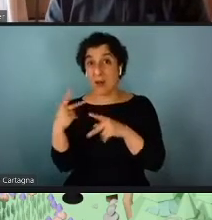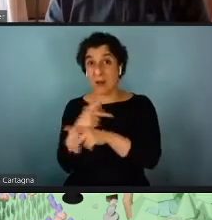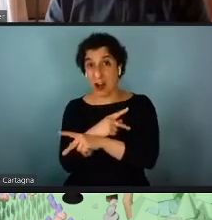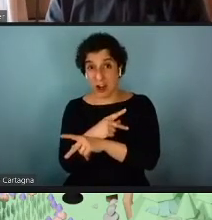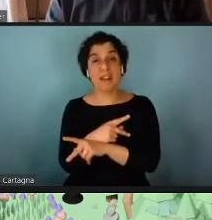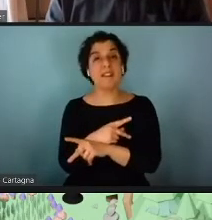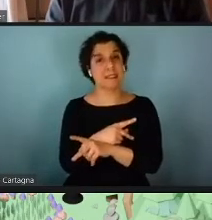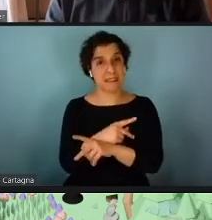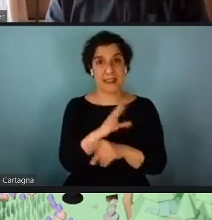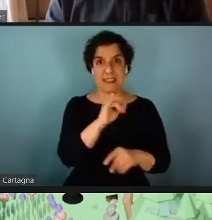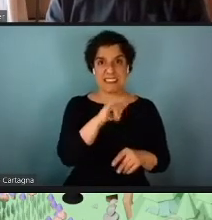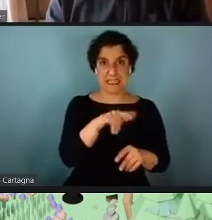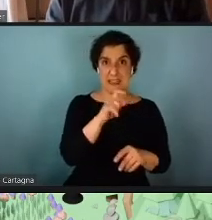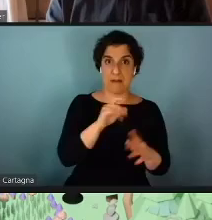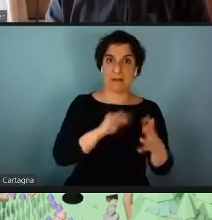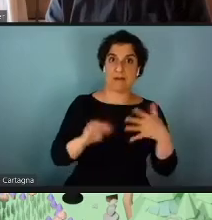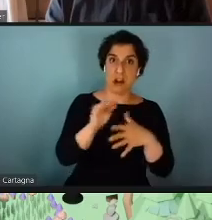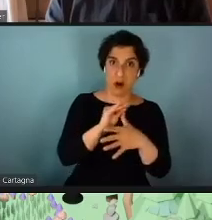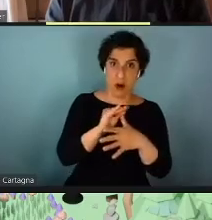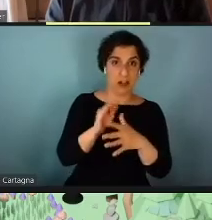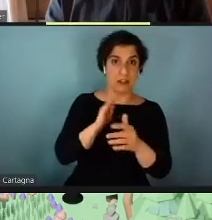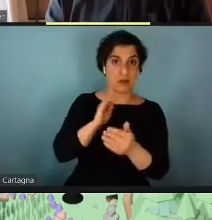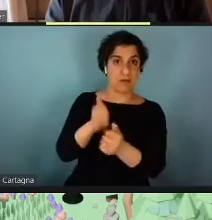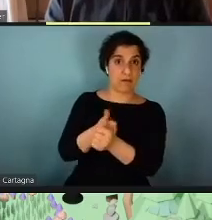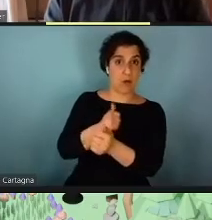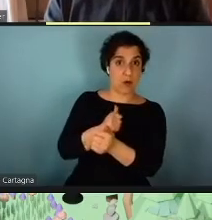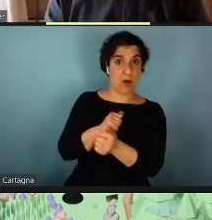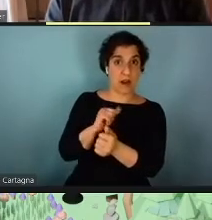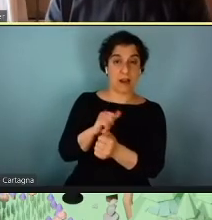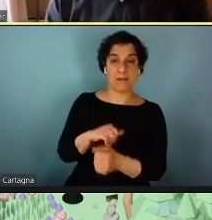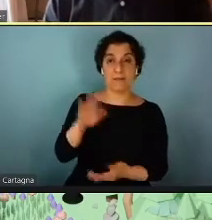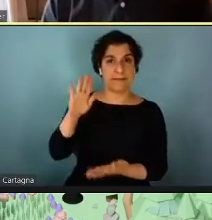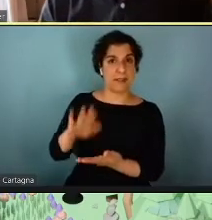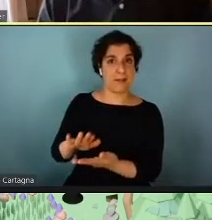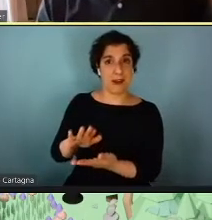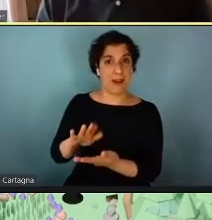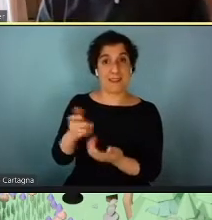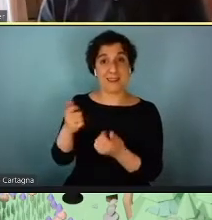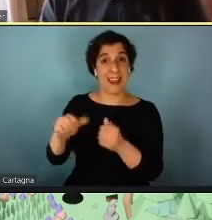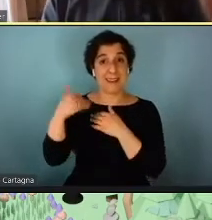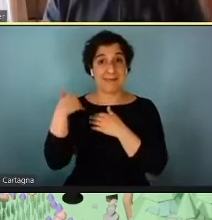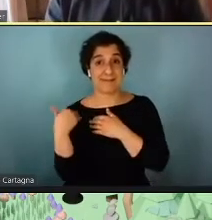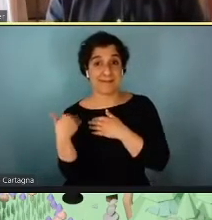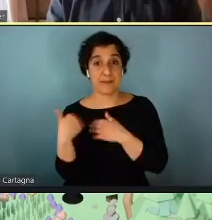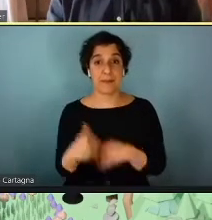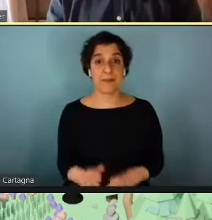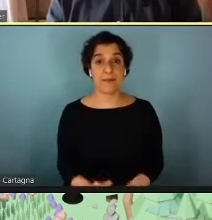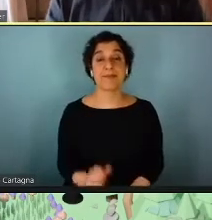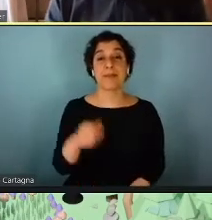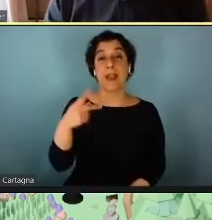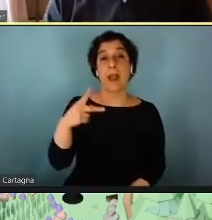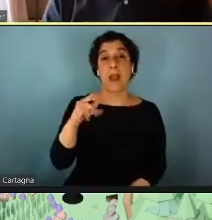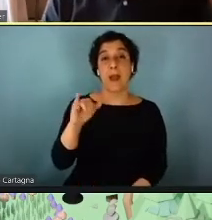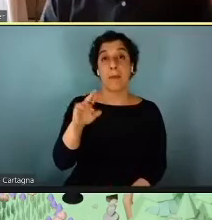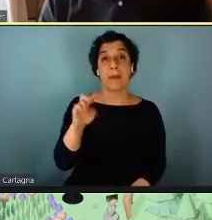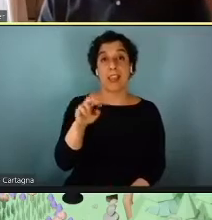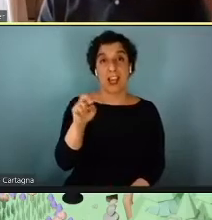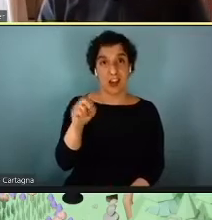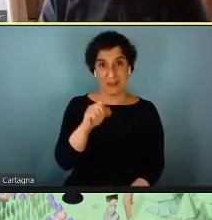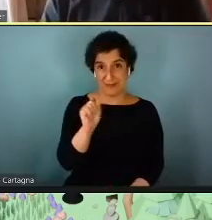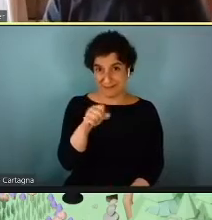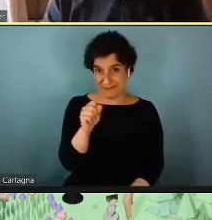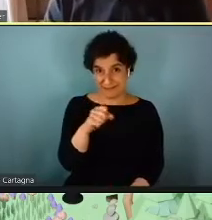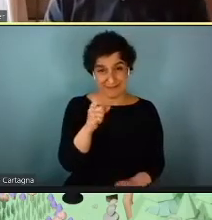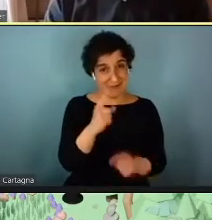costs. Right, agreed. Yeah, and the devil is in the details, and Inferno is paved with